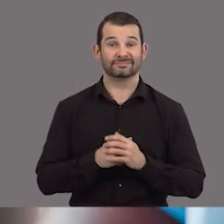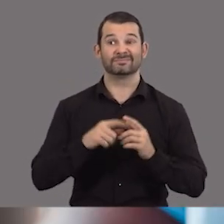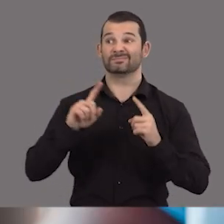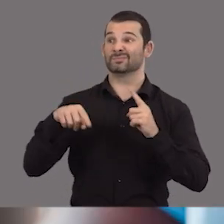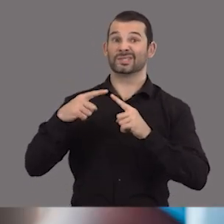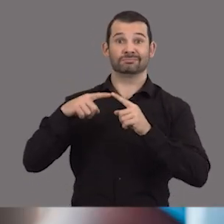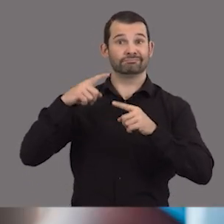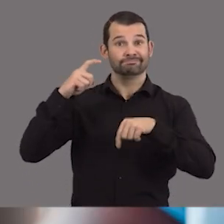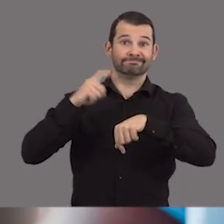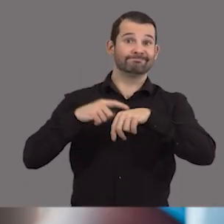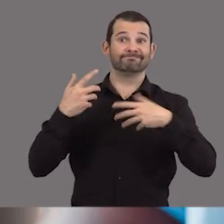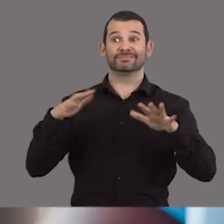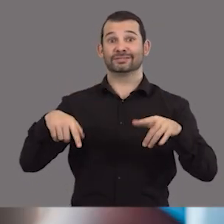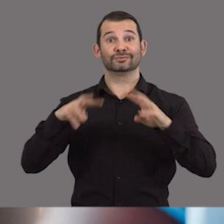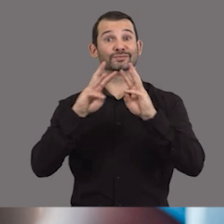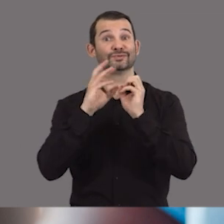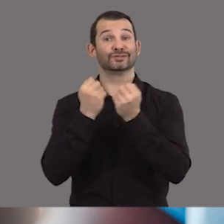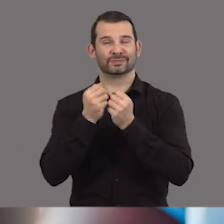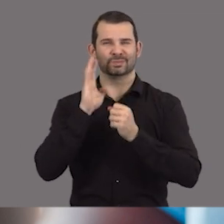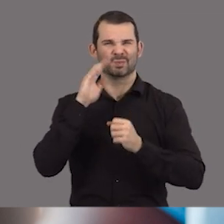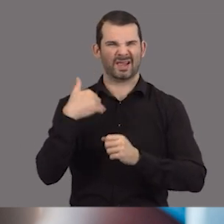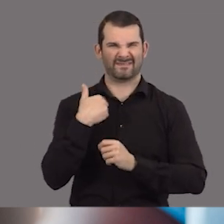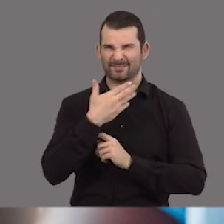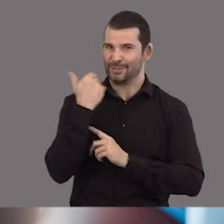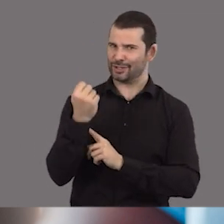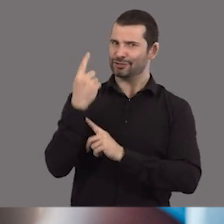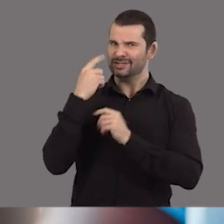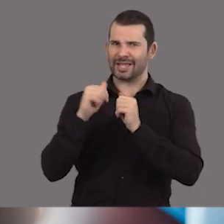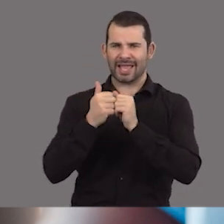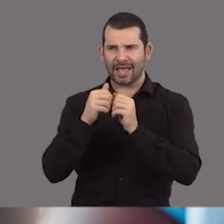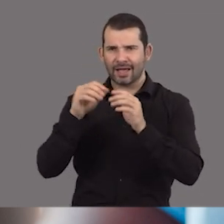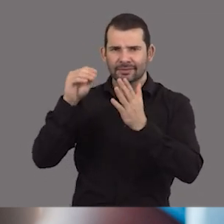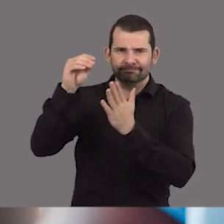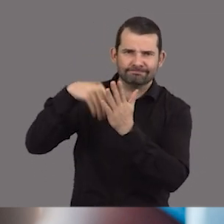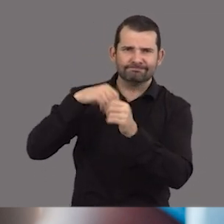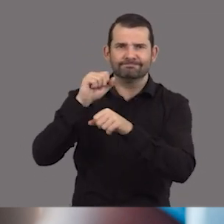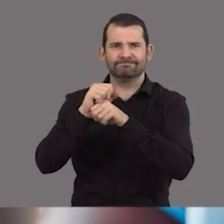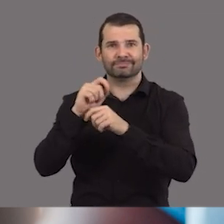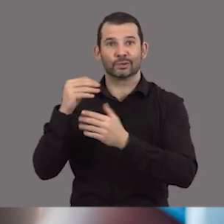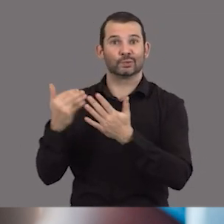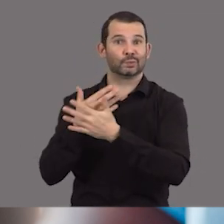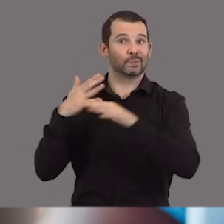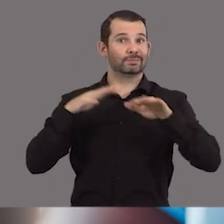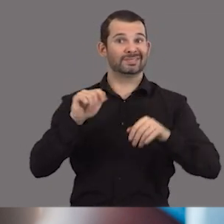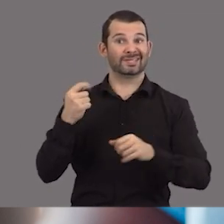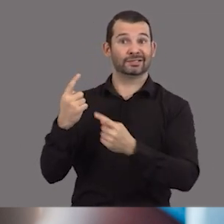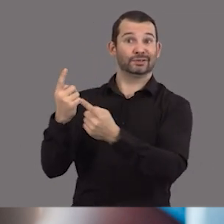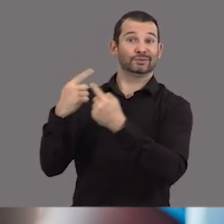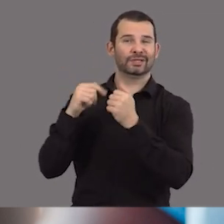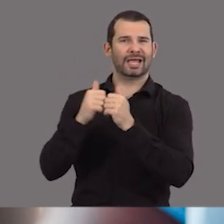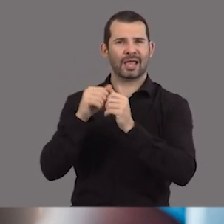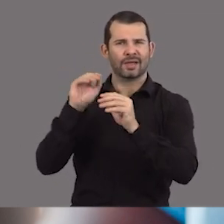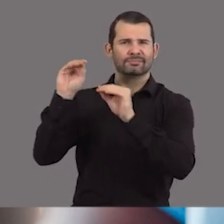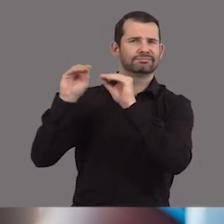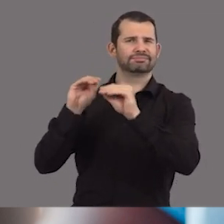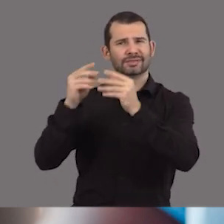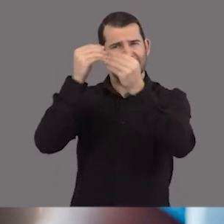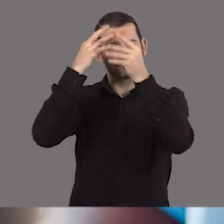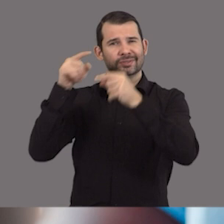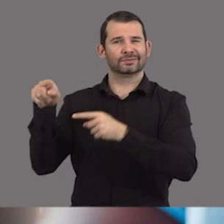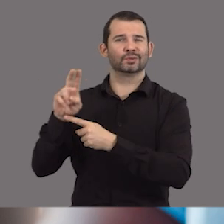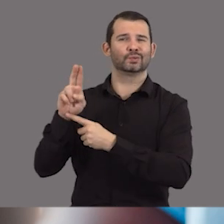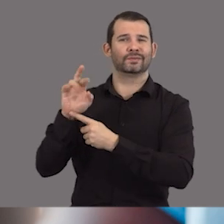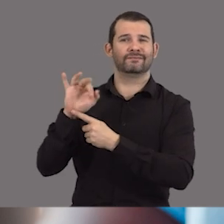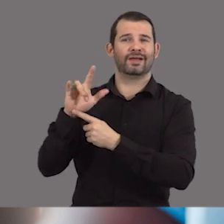By the end of this workshop, you'll have a better understanding of how to prepare a newcomer's tax returns and how to enter the